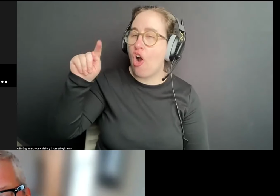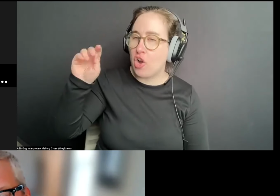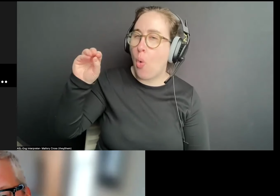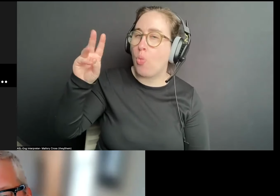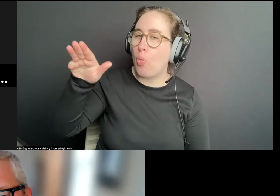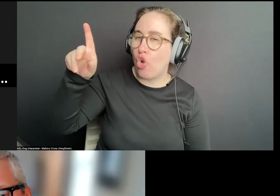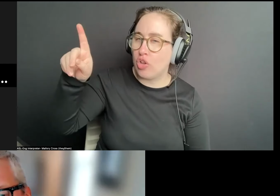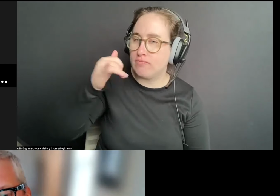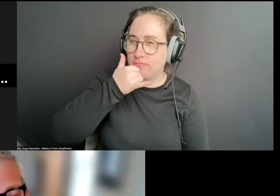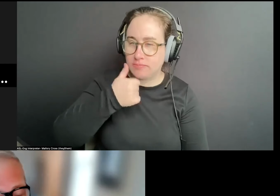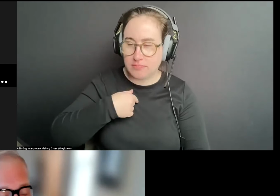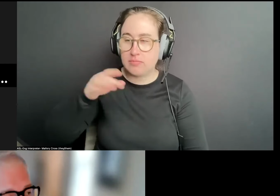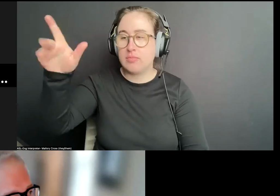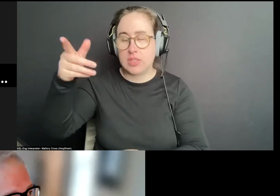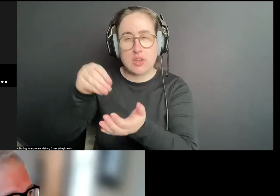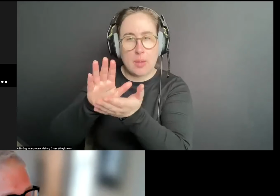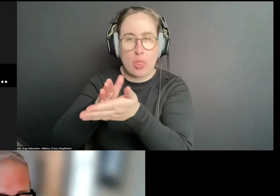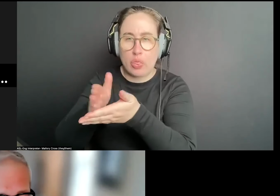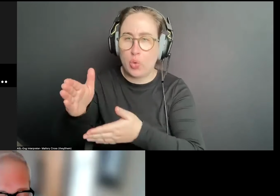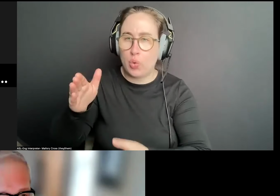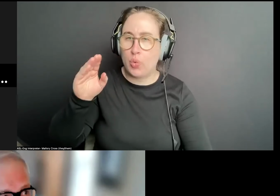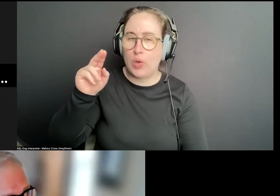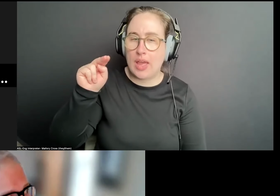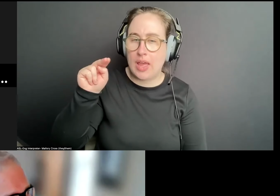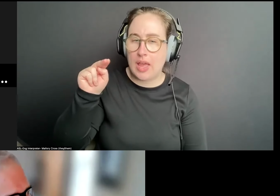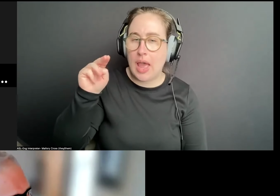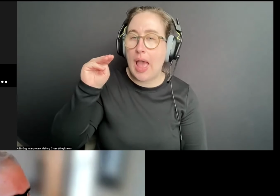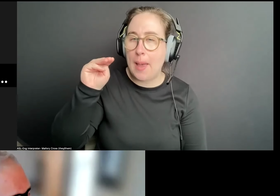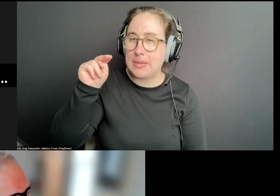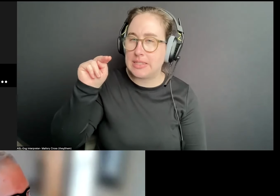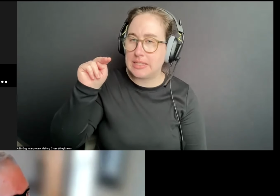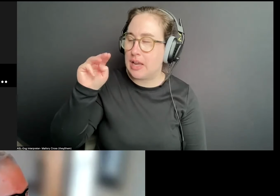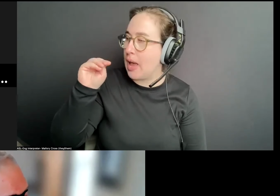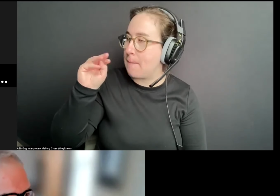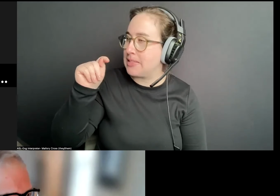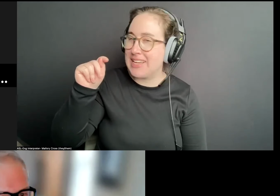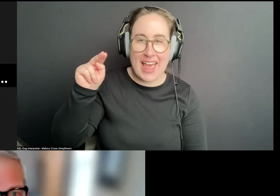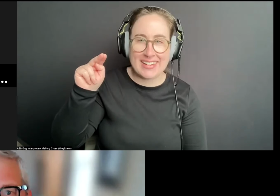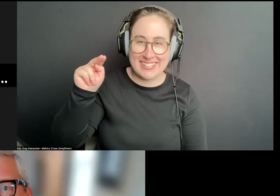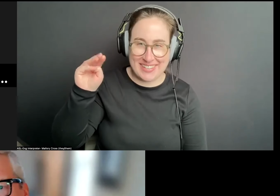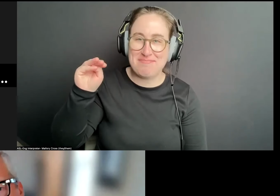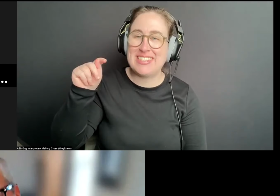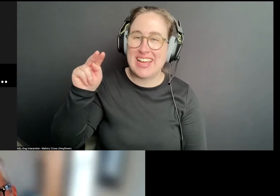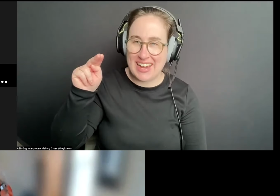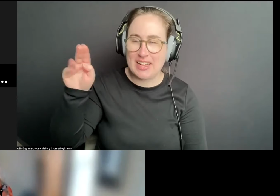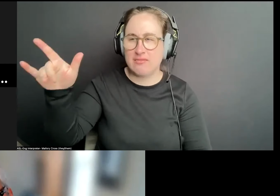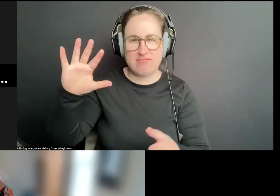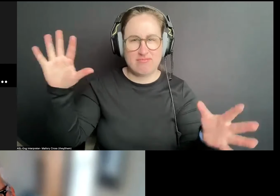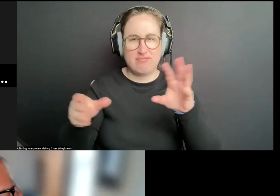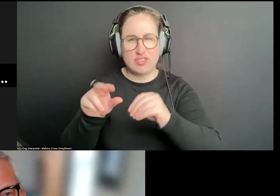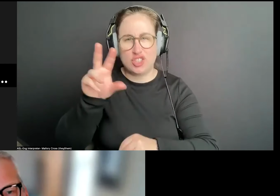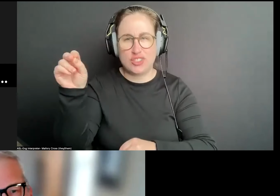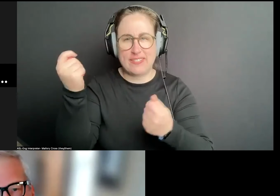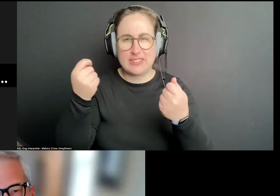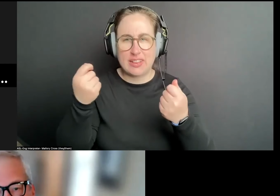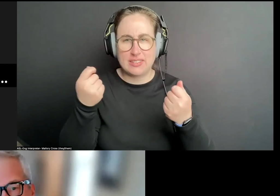had documented through MTN, the Minneapolis Telecommunications Network, something like 30 festivals. So you